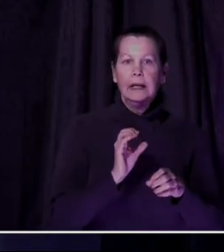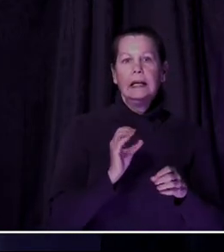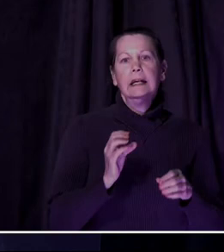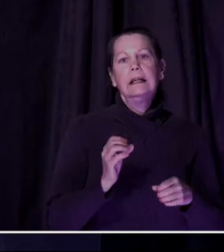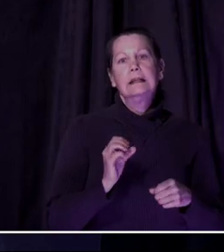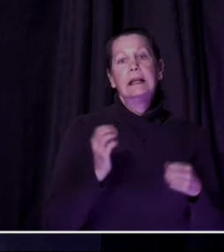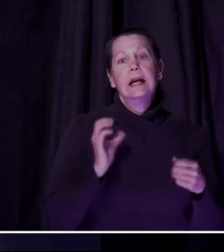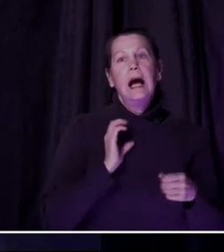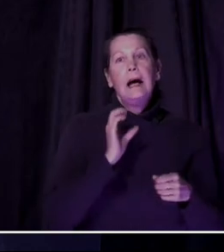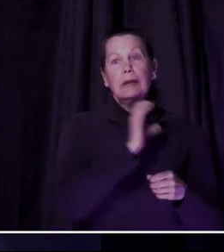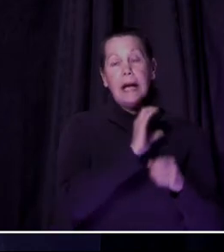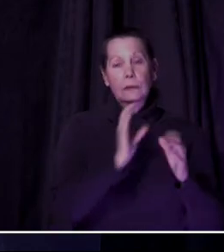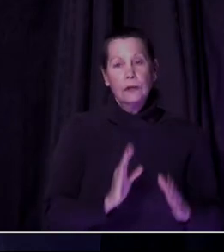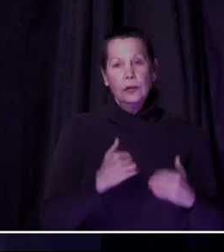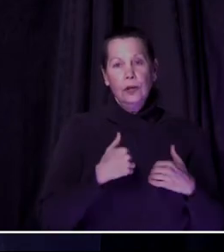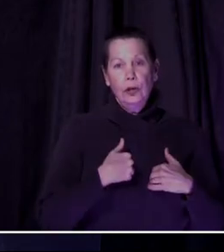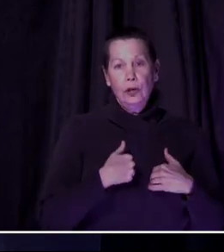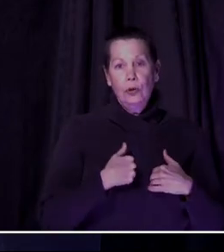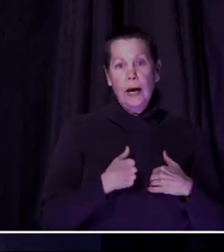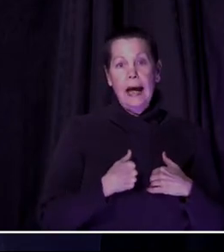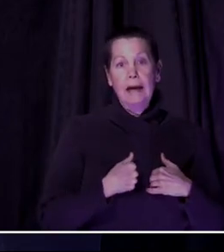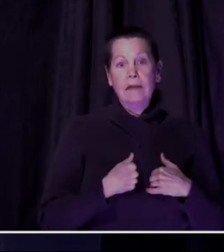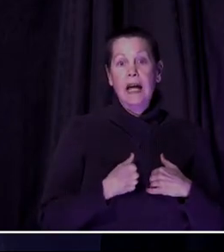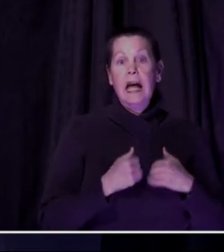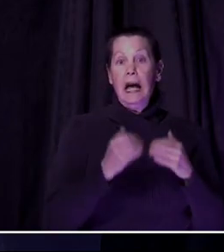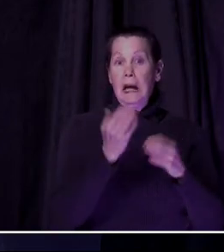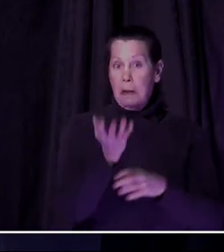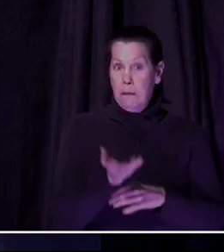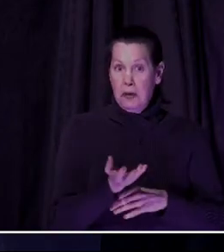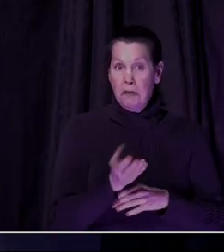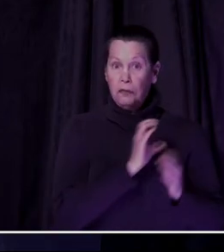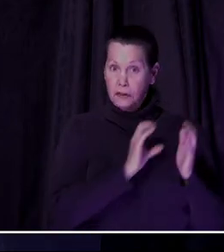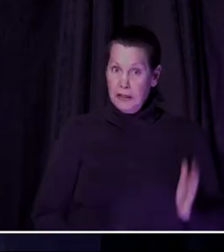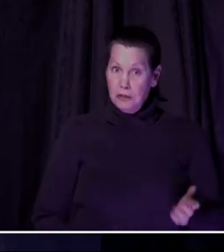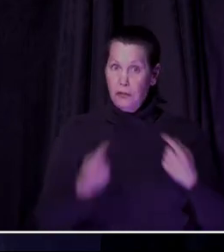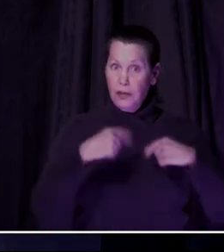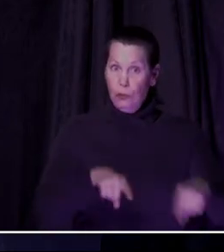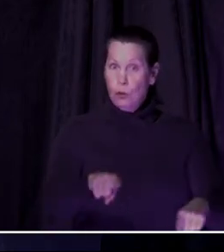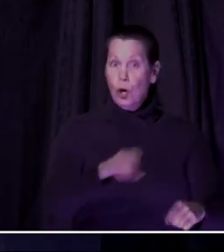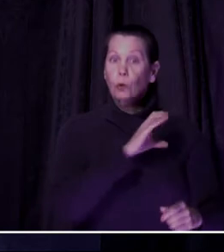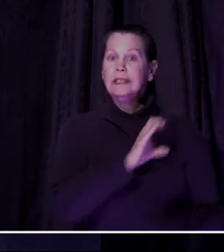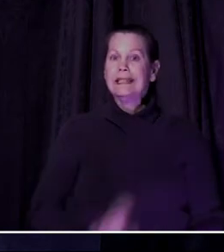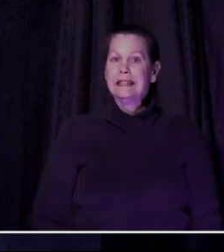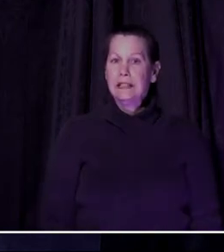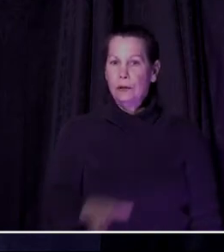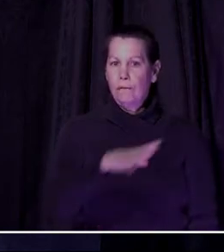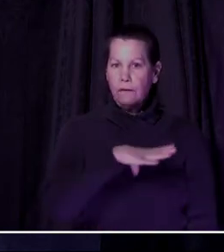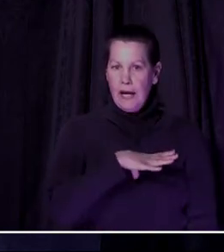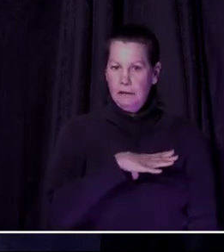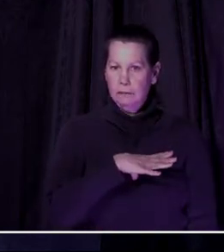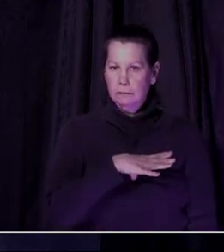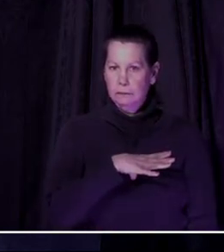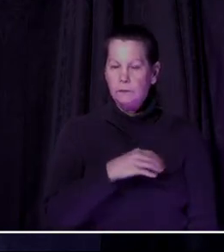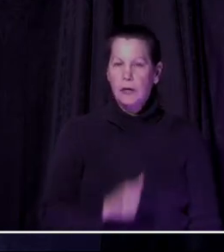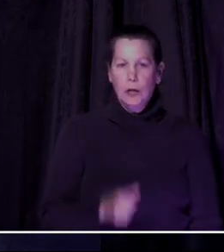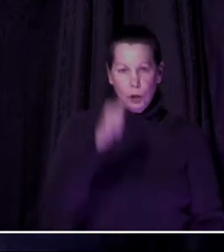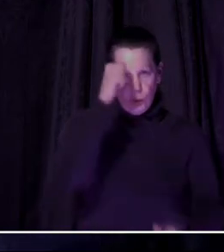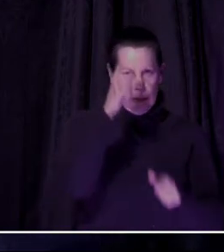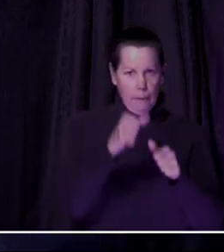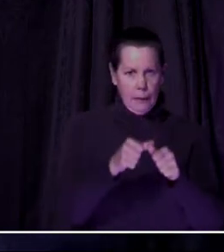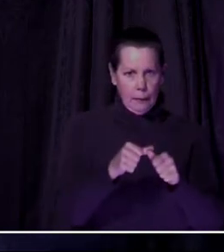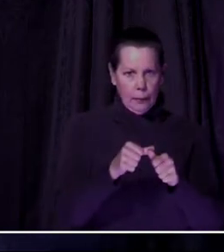Caesar? Man, to Caesar you will go. You know, remember what Jesus told the disciples